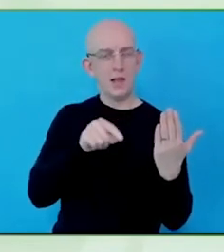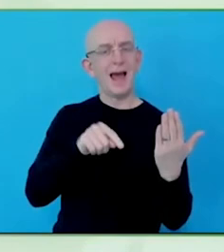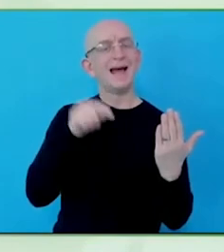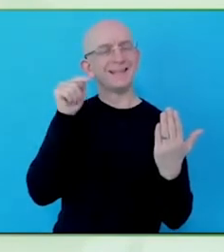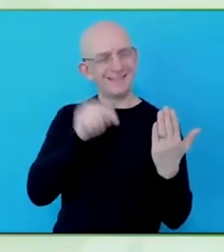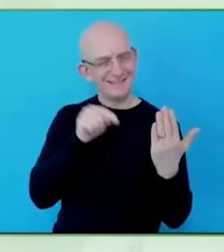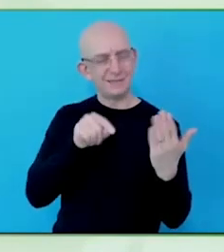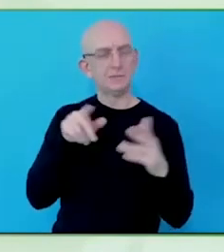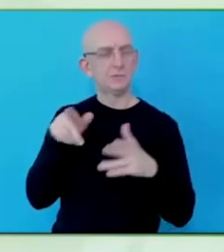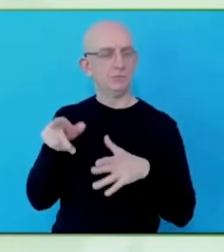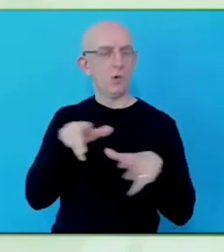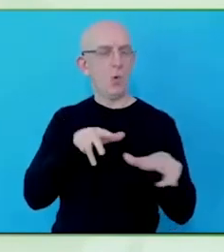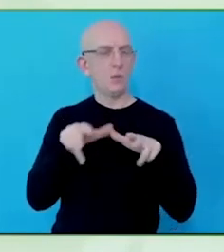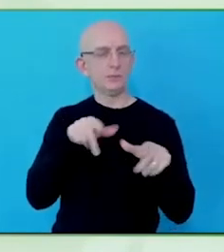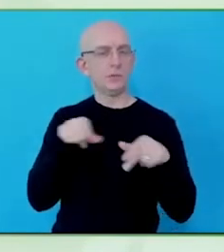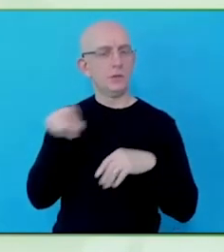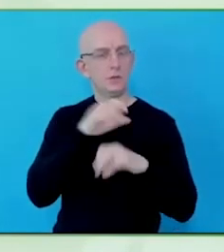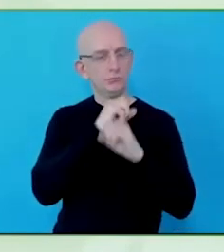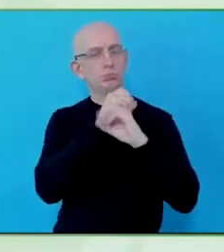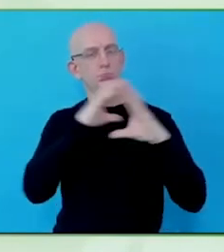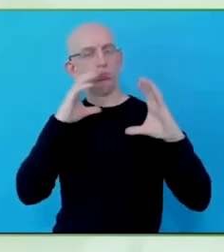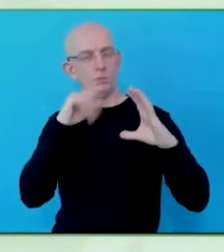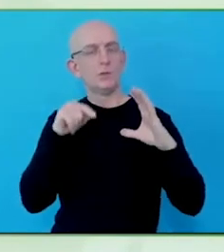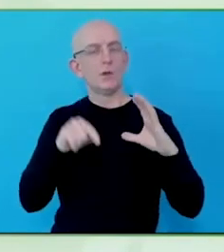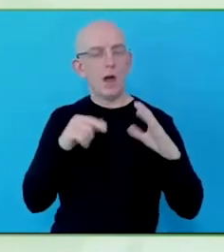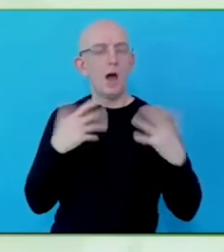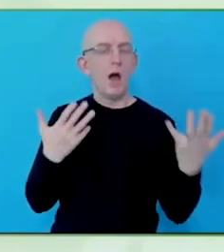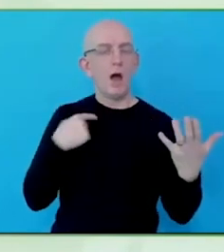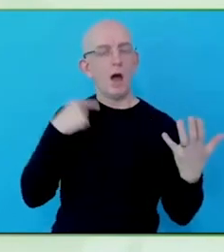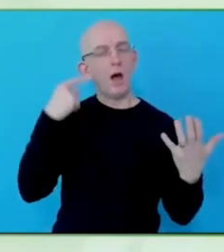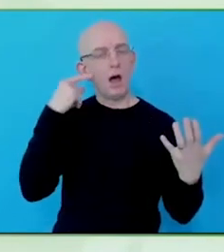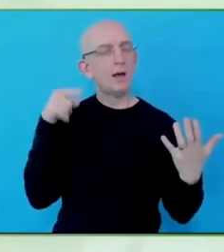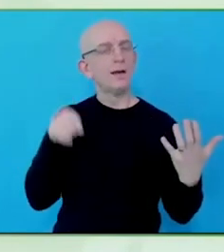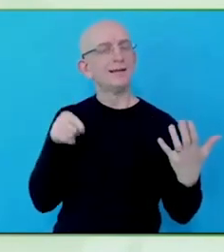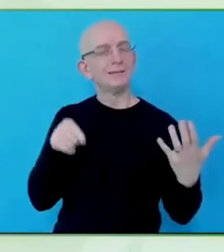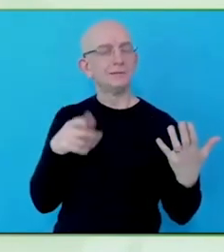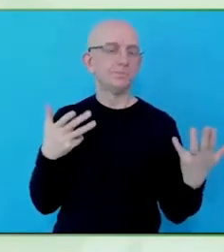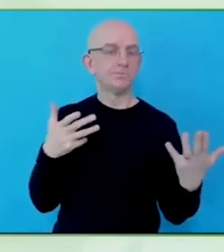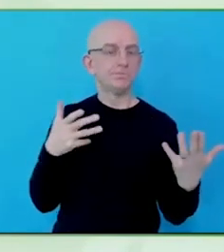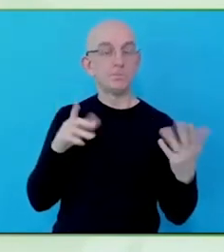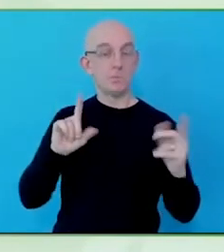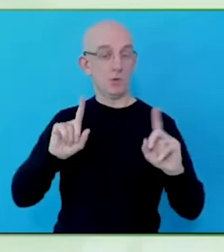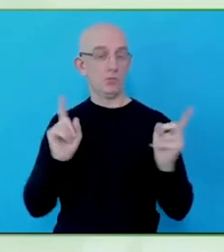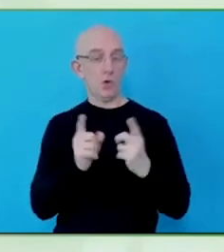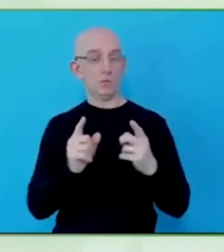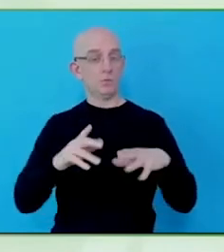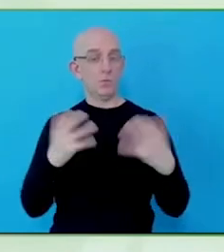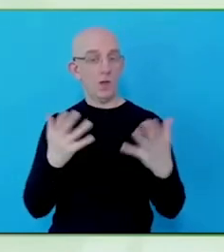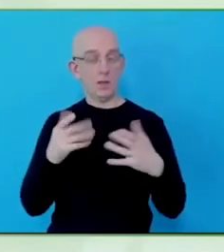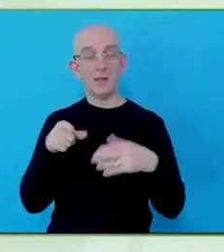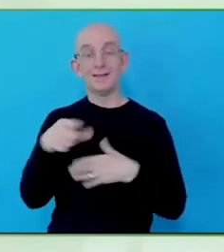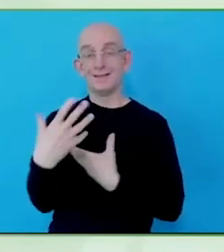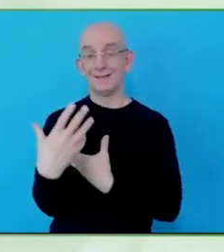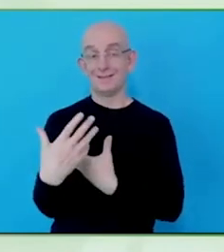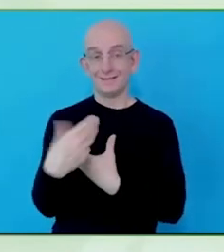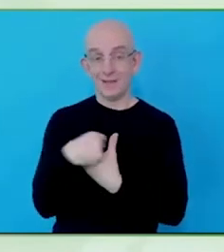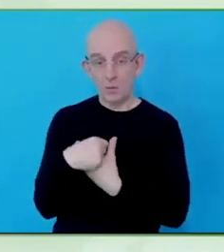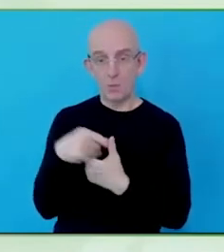understand, do they have a problem? Accessibility is not readily